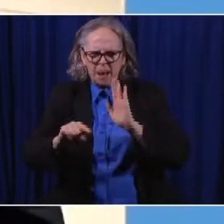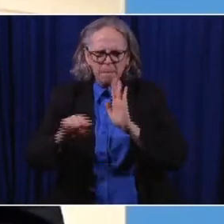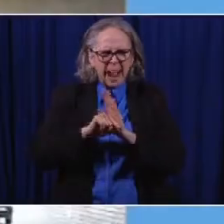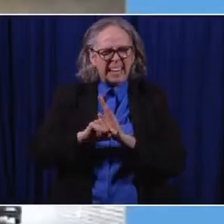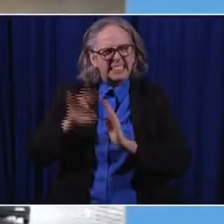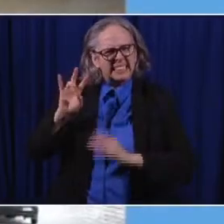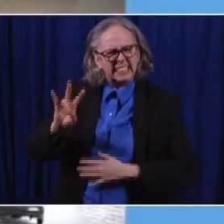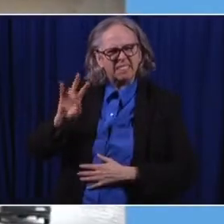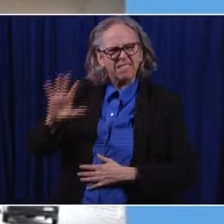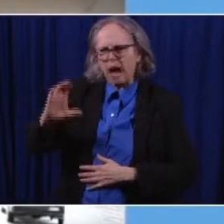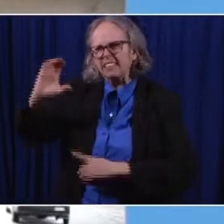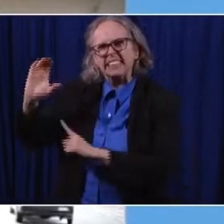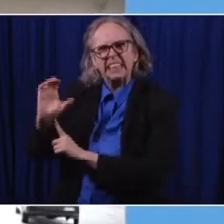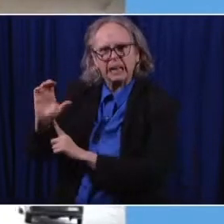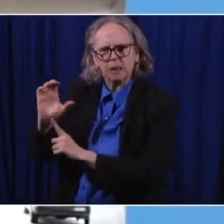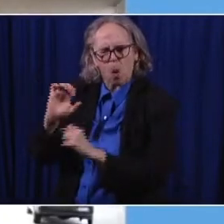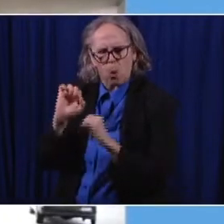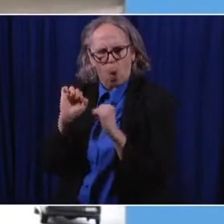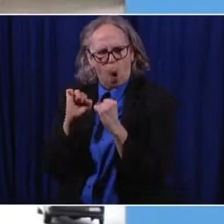to. And